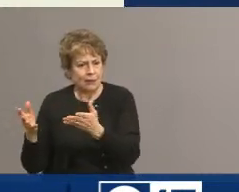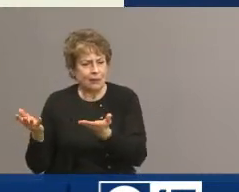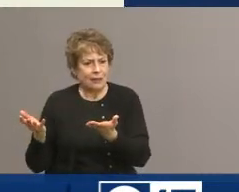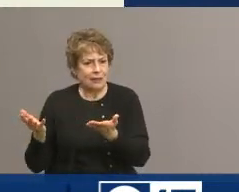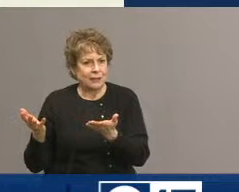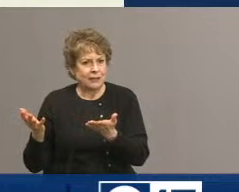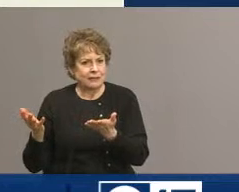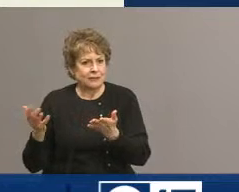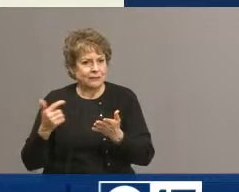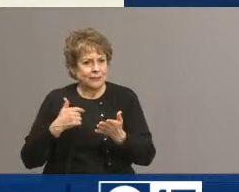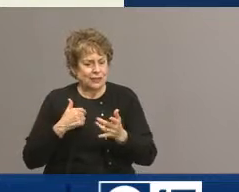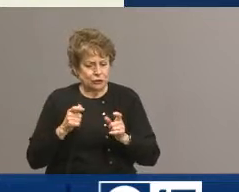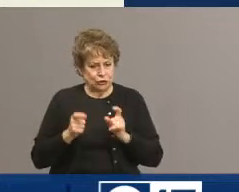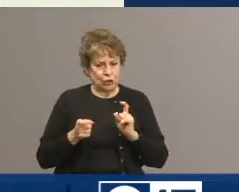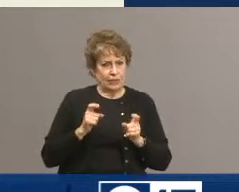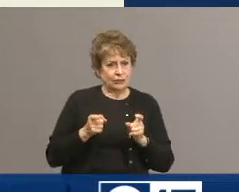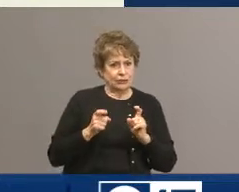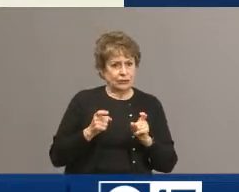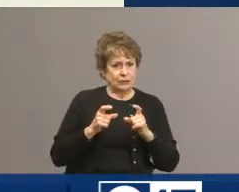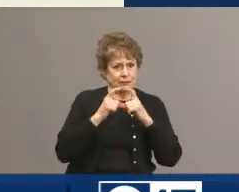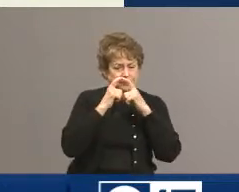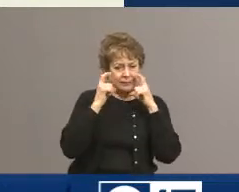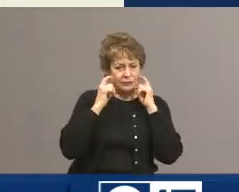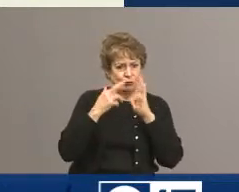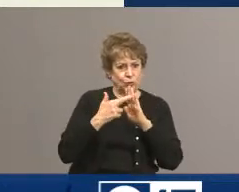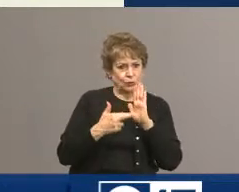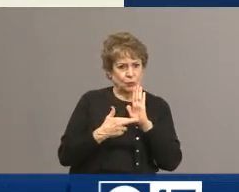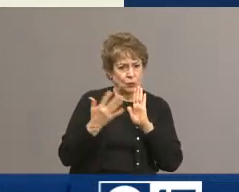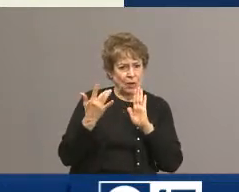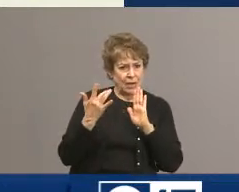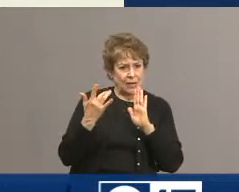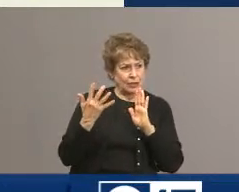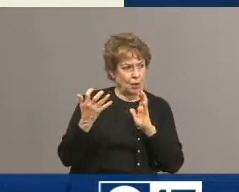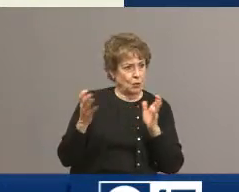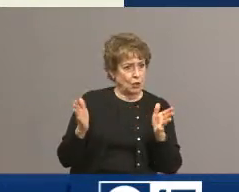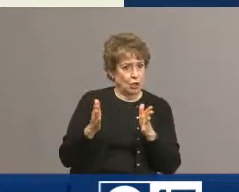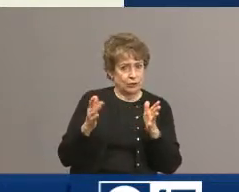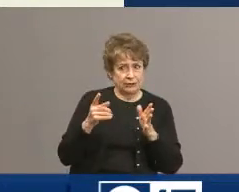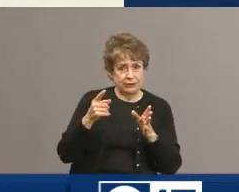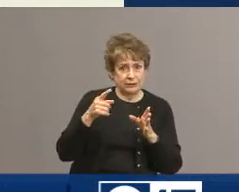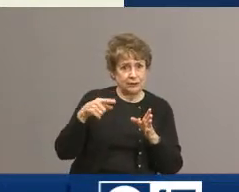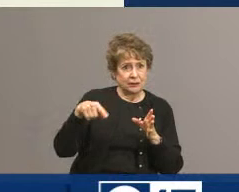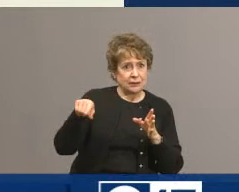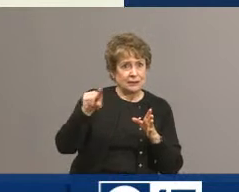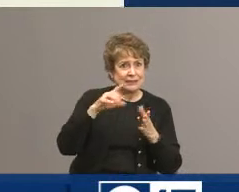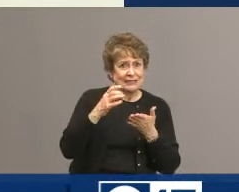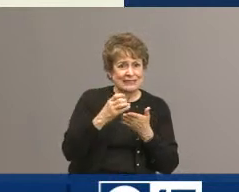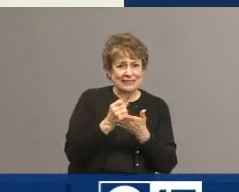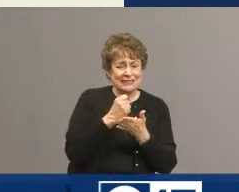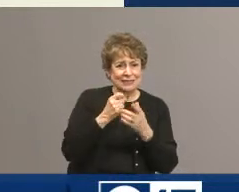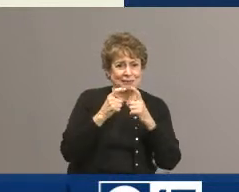maximize mask use. So the idea around statewide orders, and when a statewide order is required